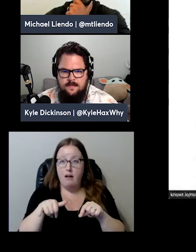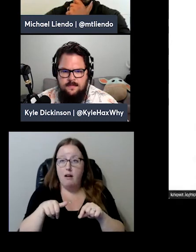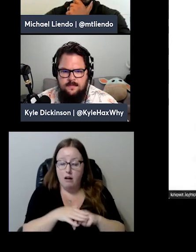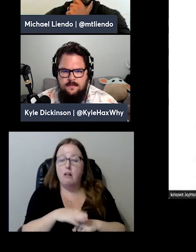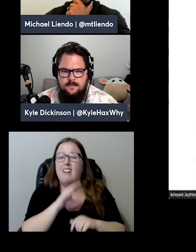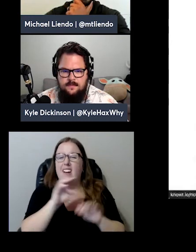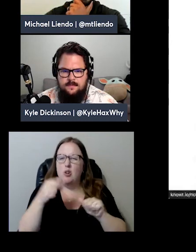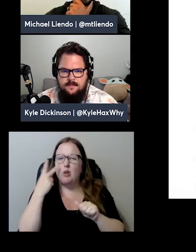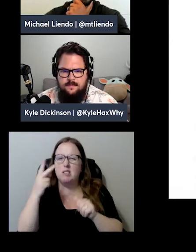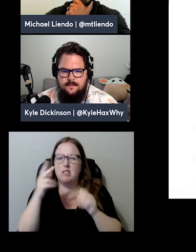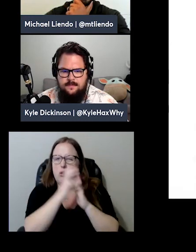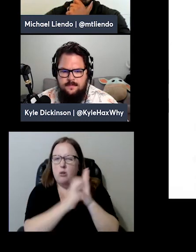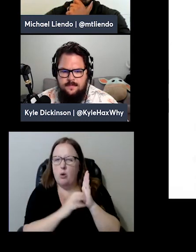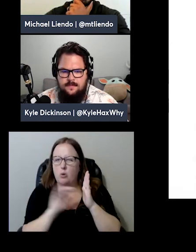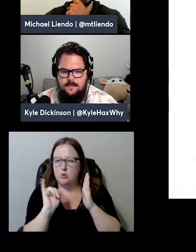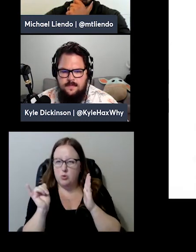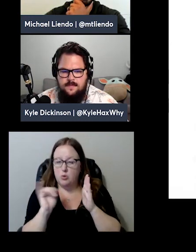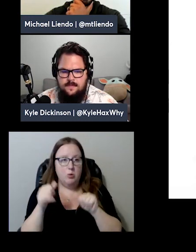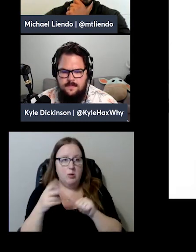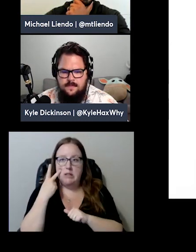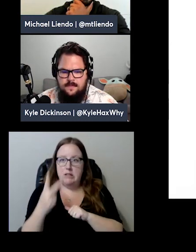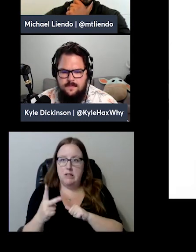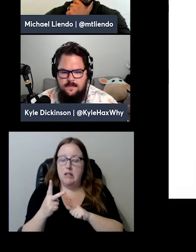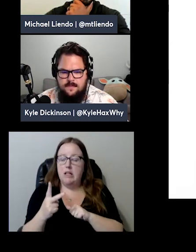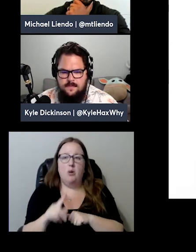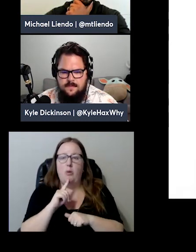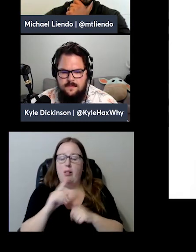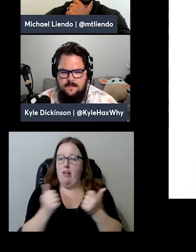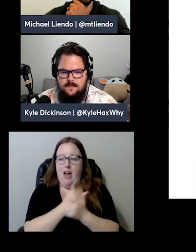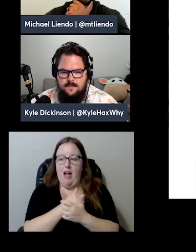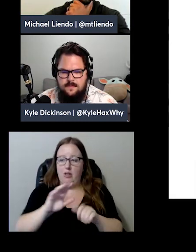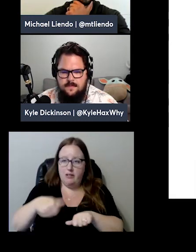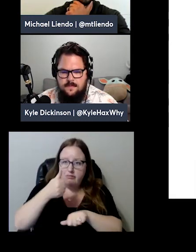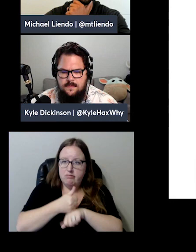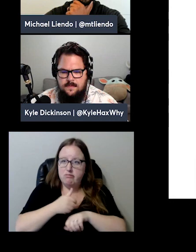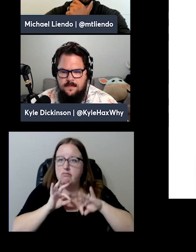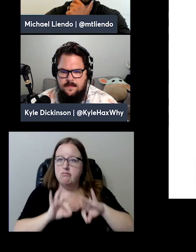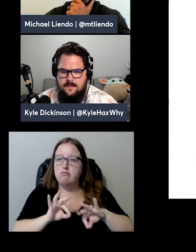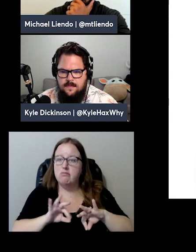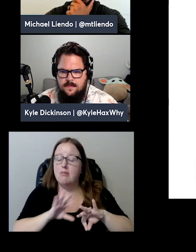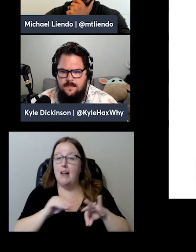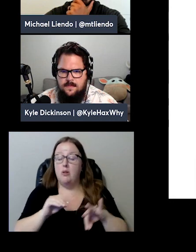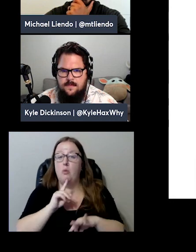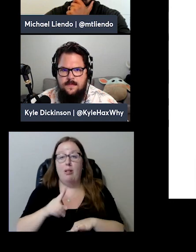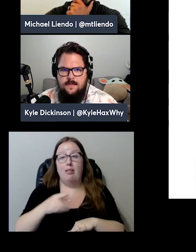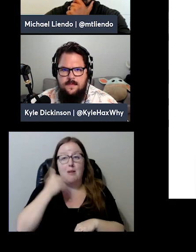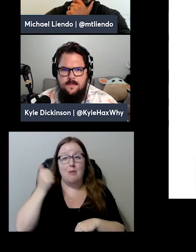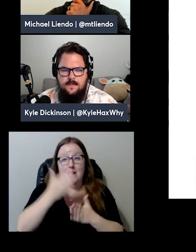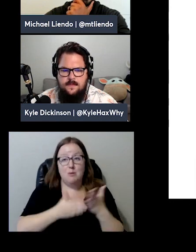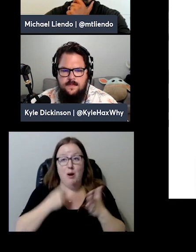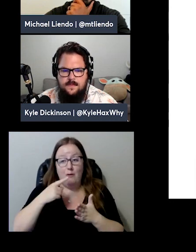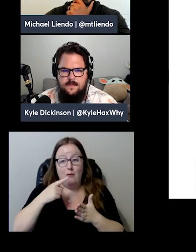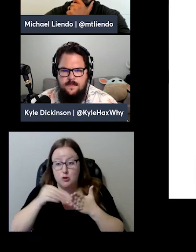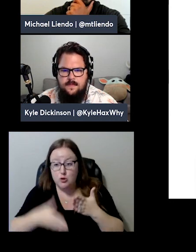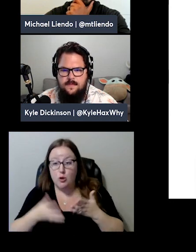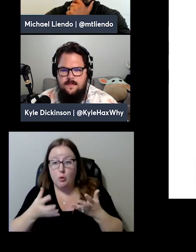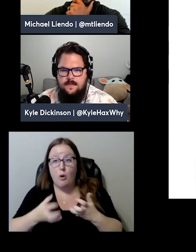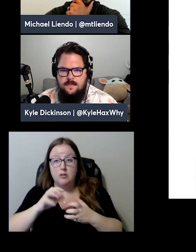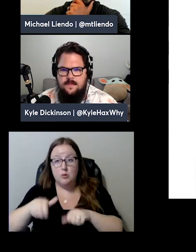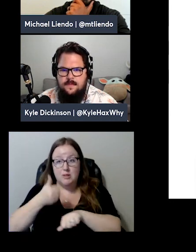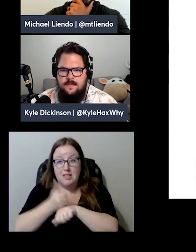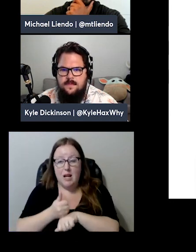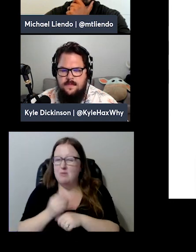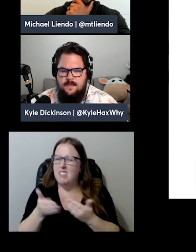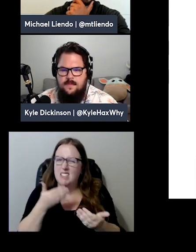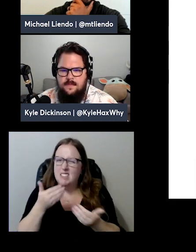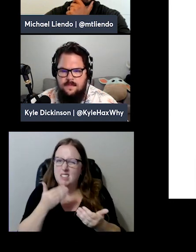you can see how well everything is organized. And the best part is, for a student who wants to create these things, it's so easy, right? Like they put